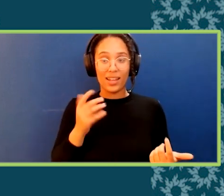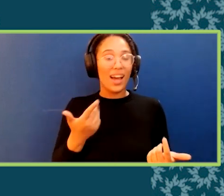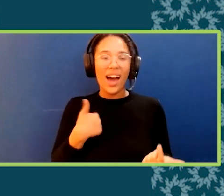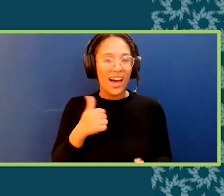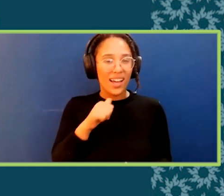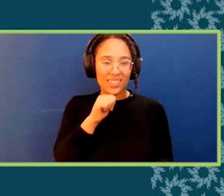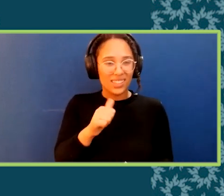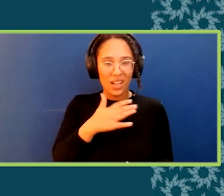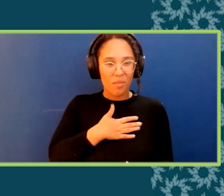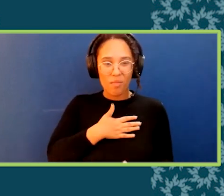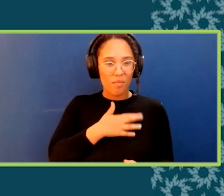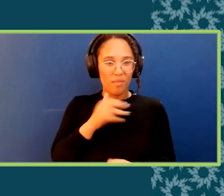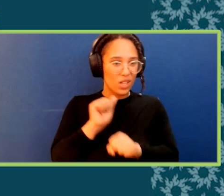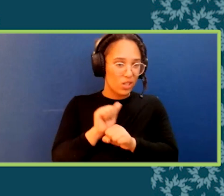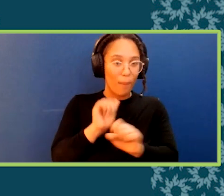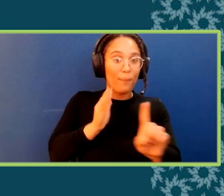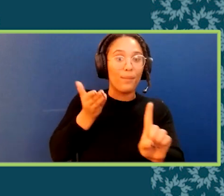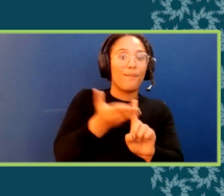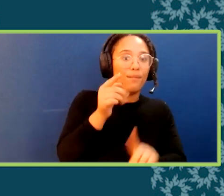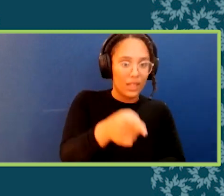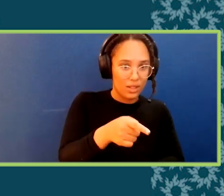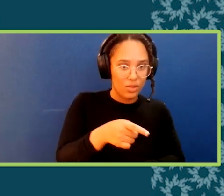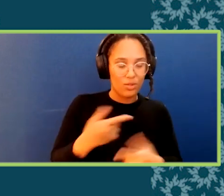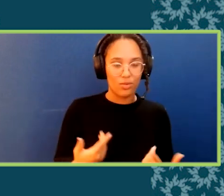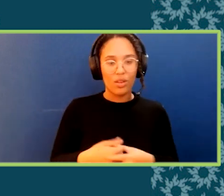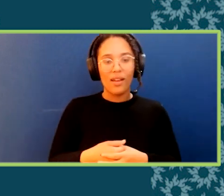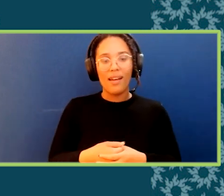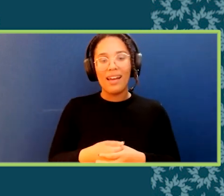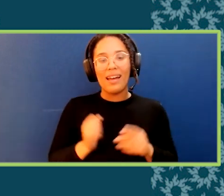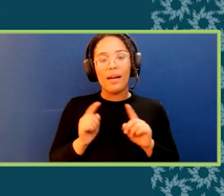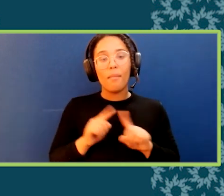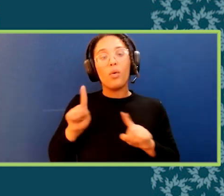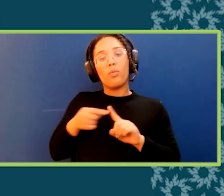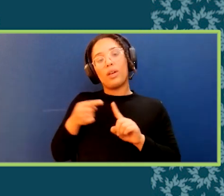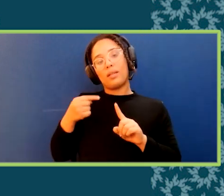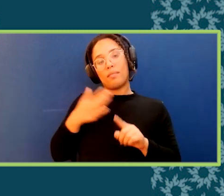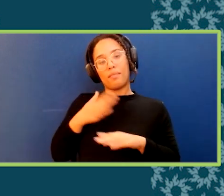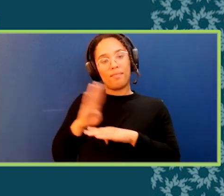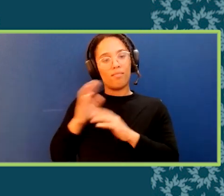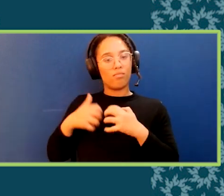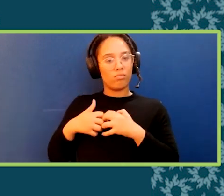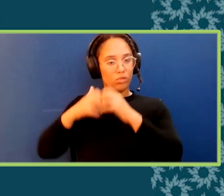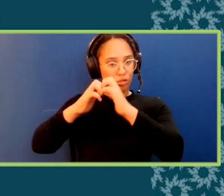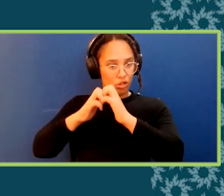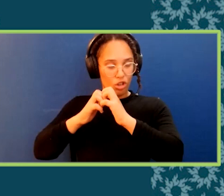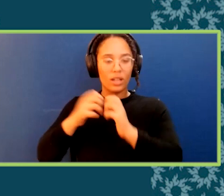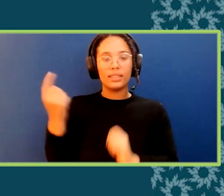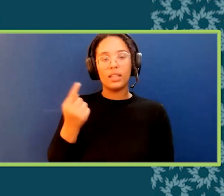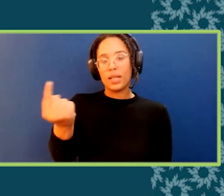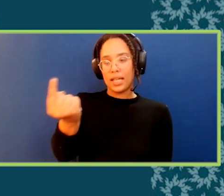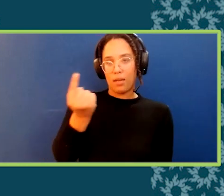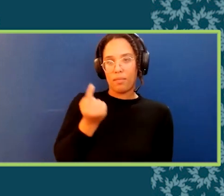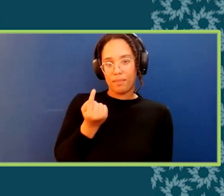you. However, that being said, I remember when I started Brevity Wit, like somebody came up to me